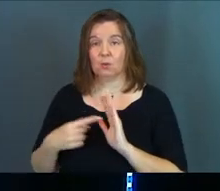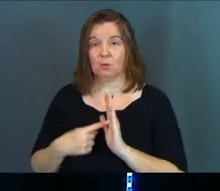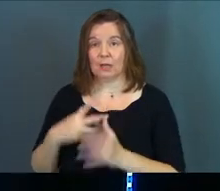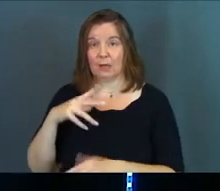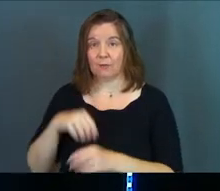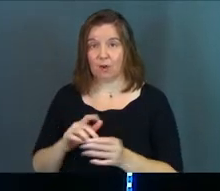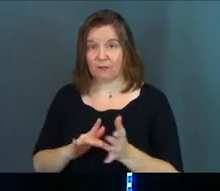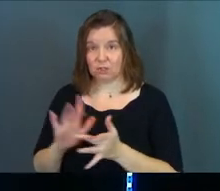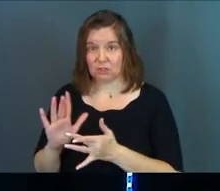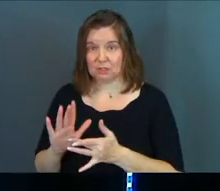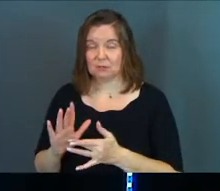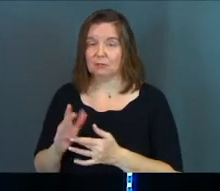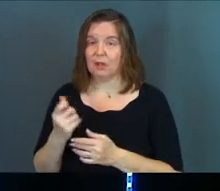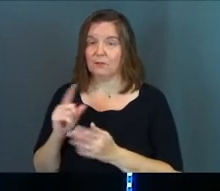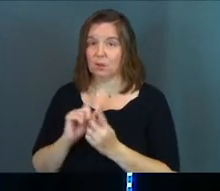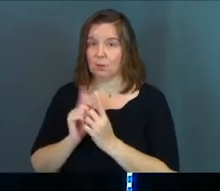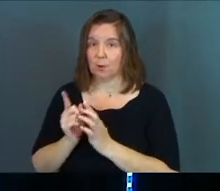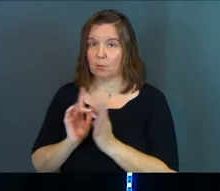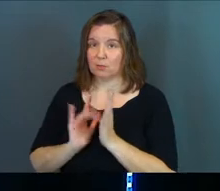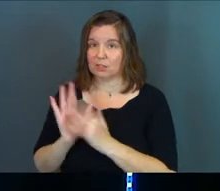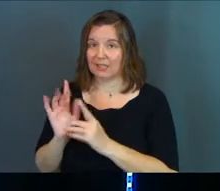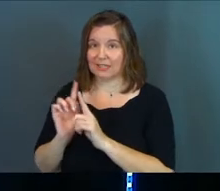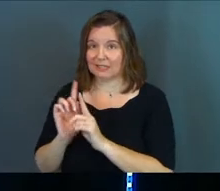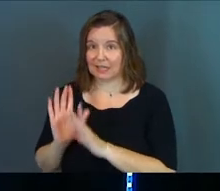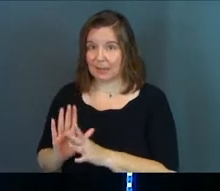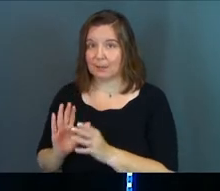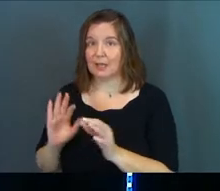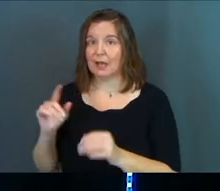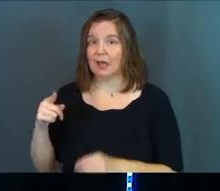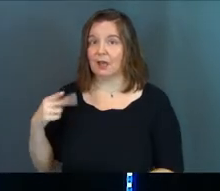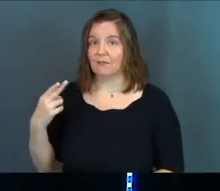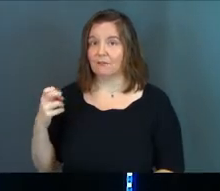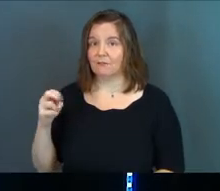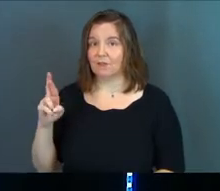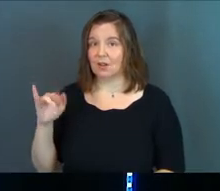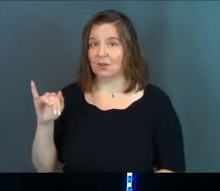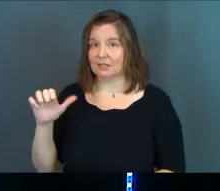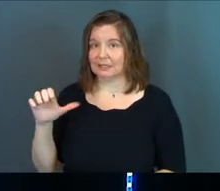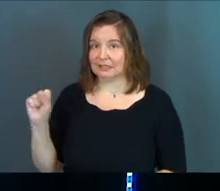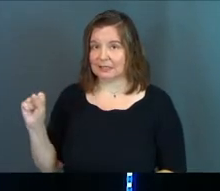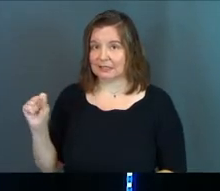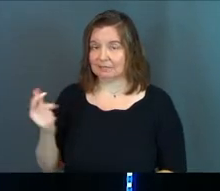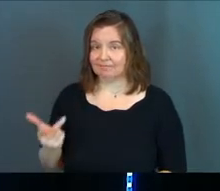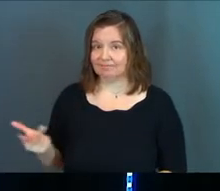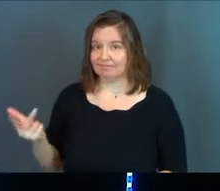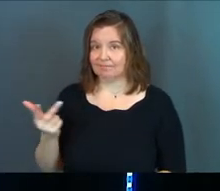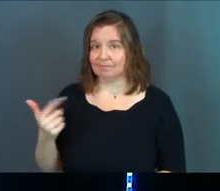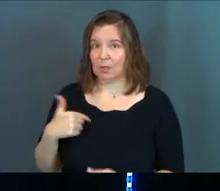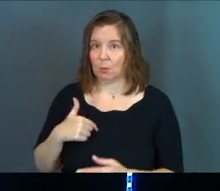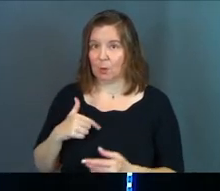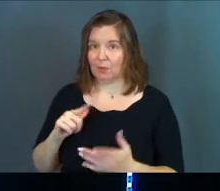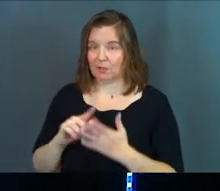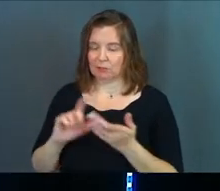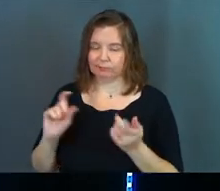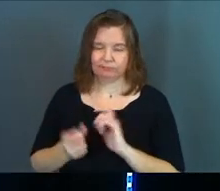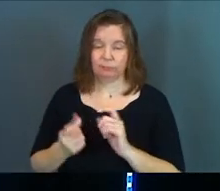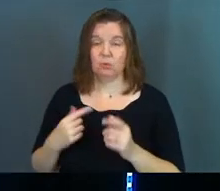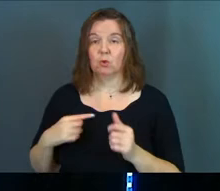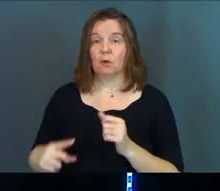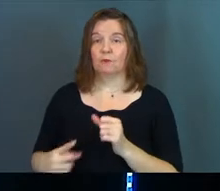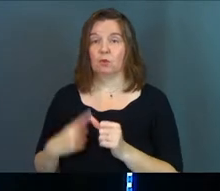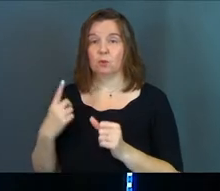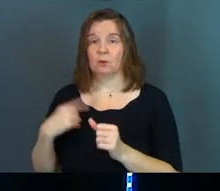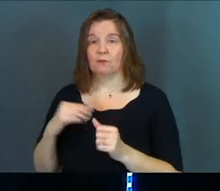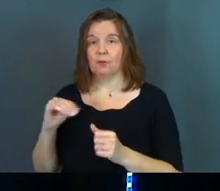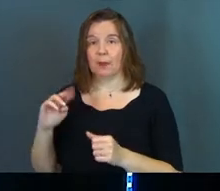that involved Jesus, okay? A few moments with Jesus and his disciples and some Pharisees and what this kind of twisting of the law looks like. So the first one